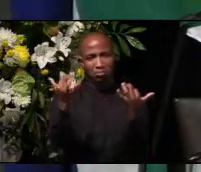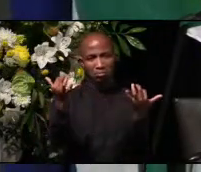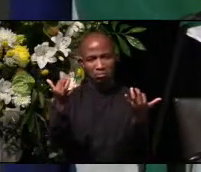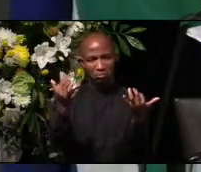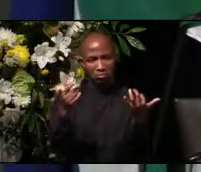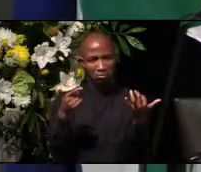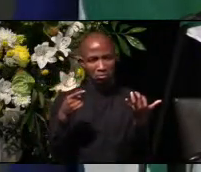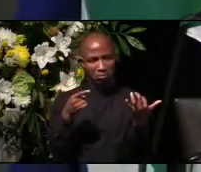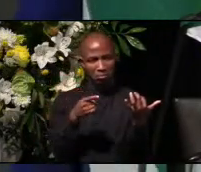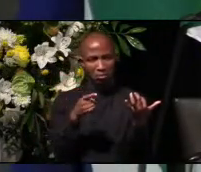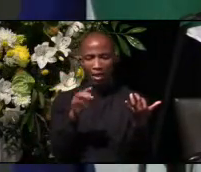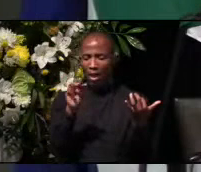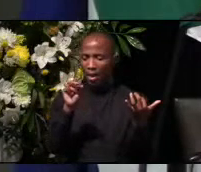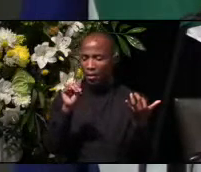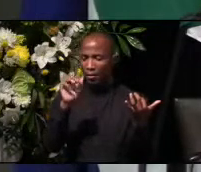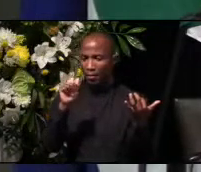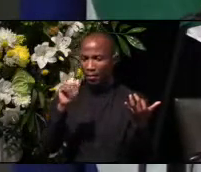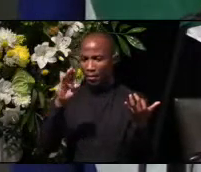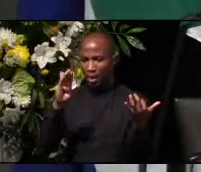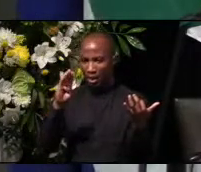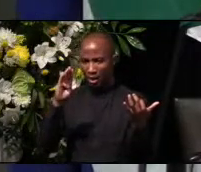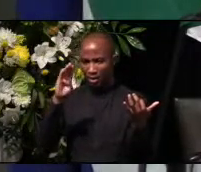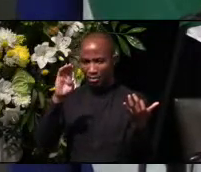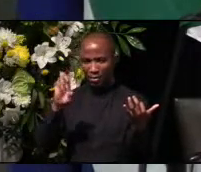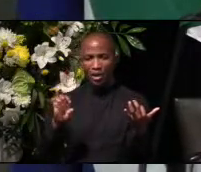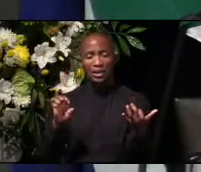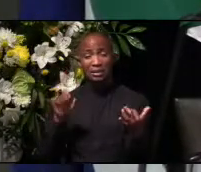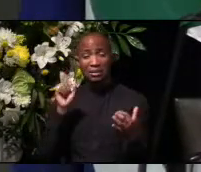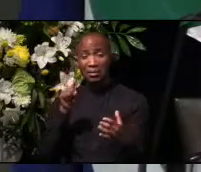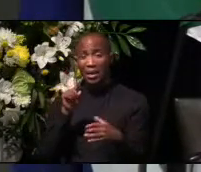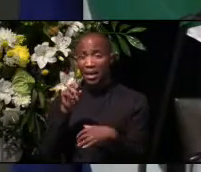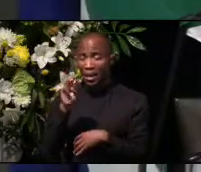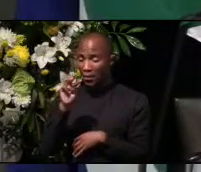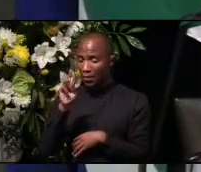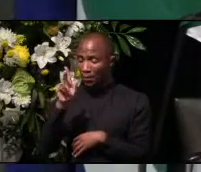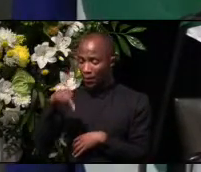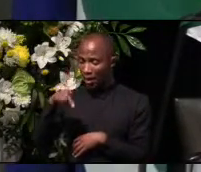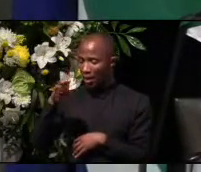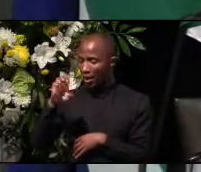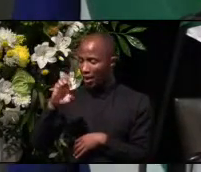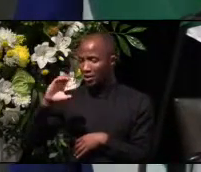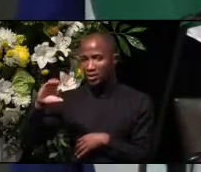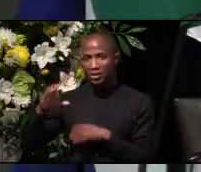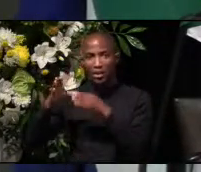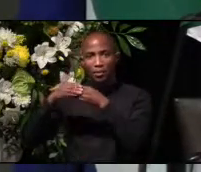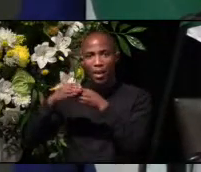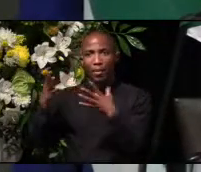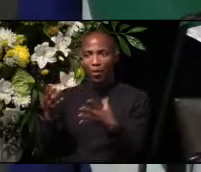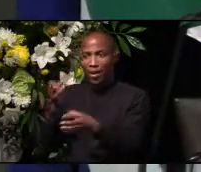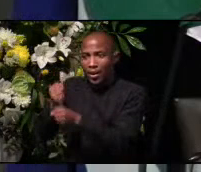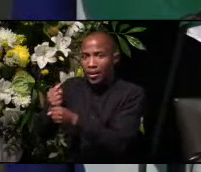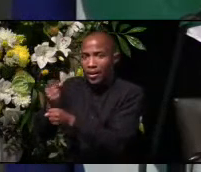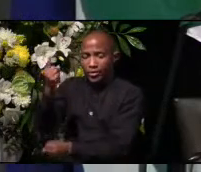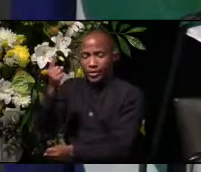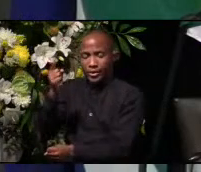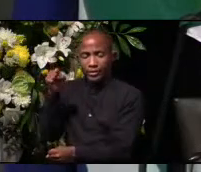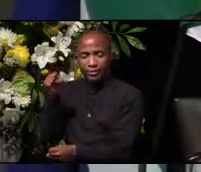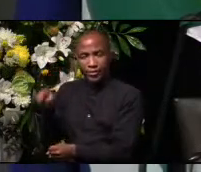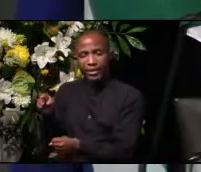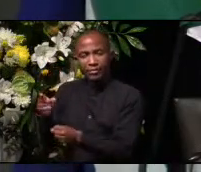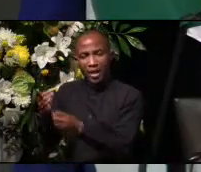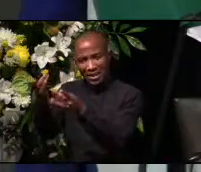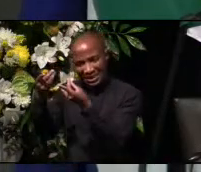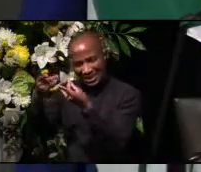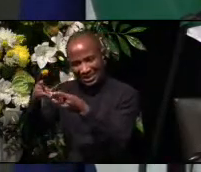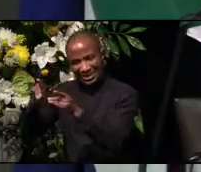Pizza member of the ancient gauteng who is the chair of